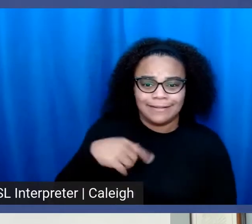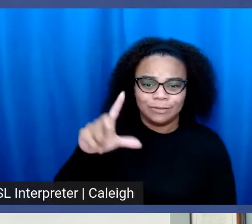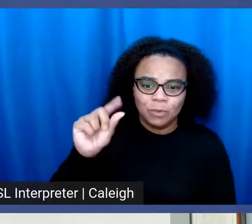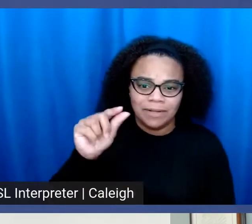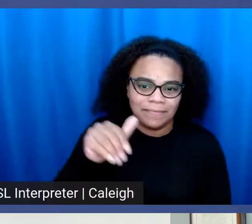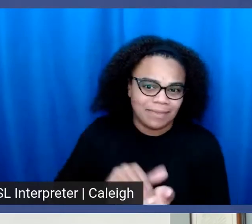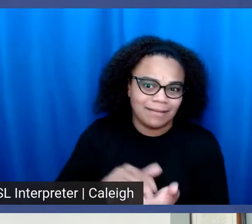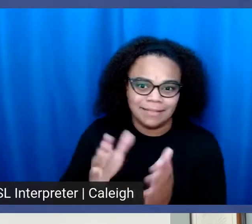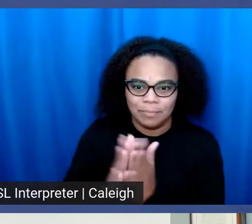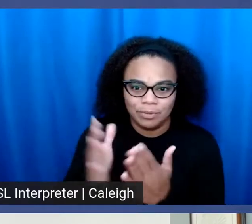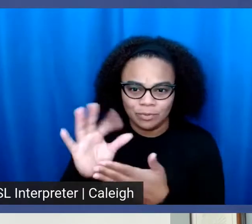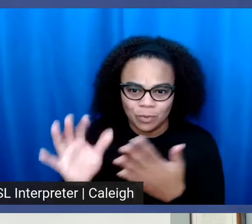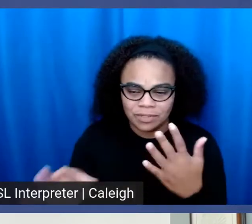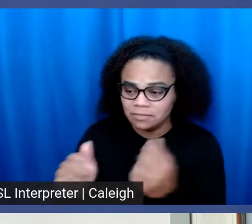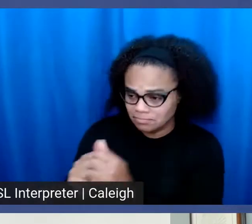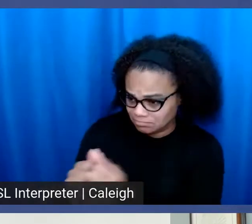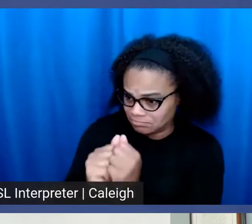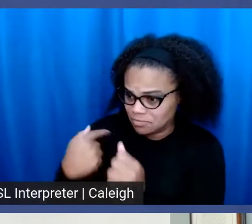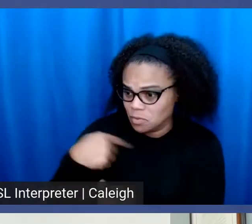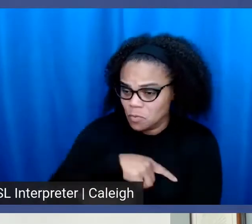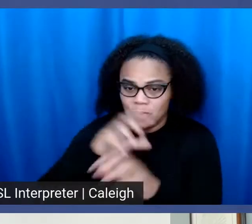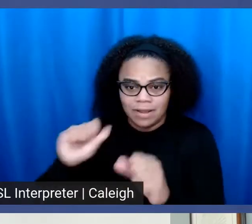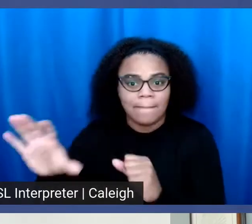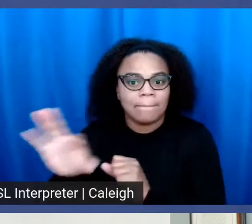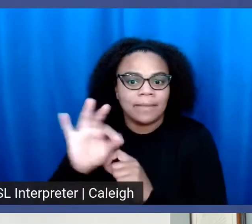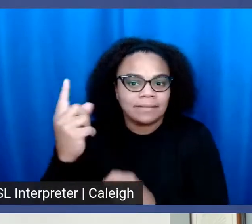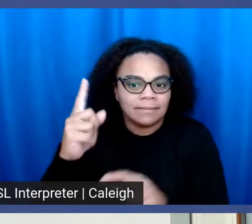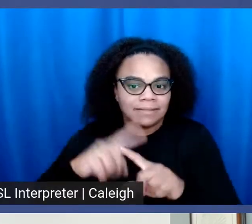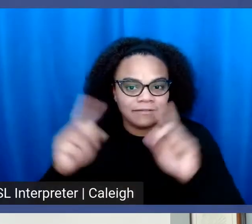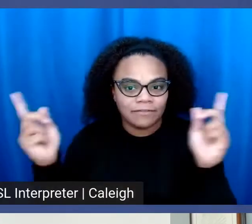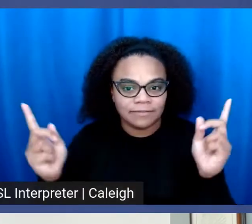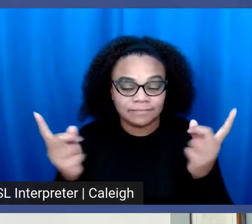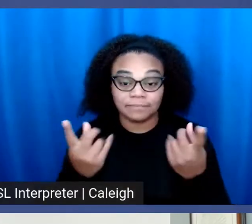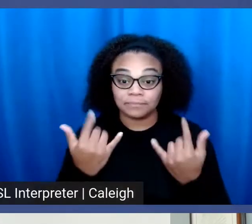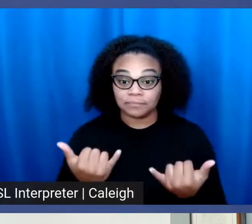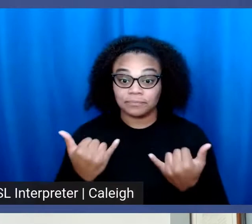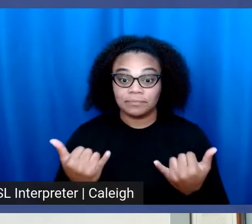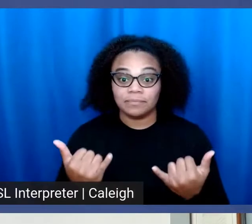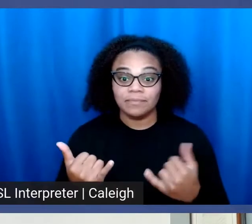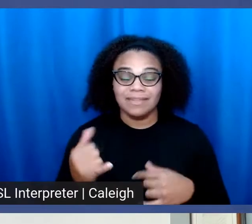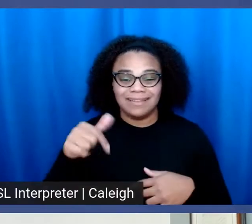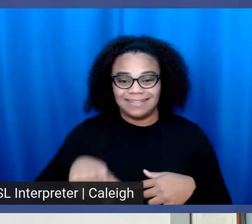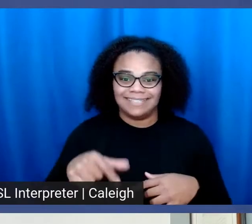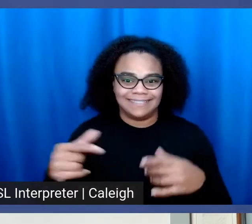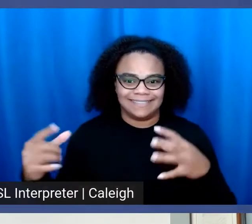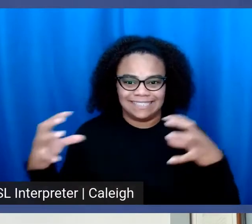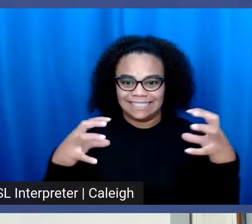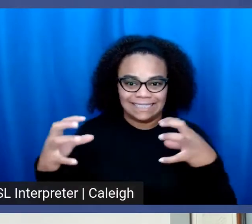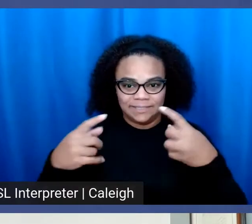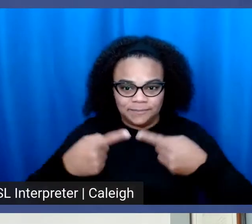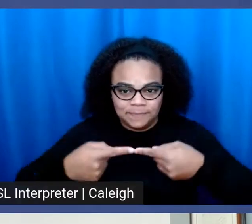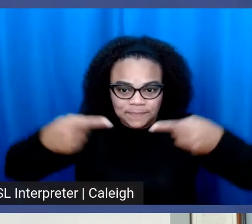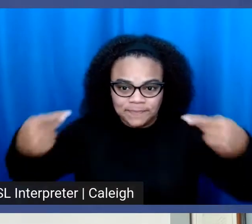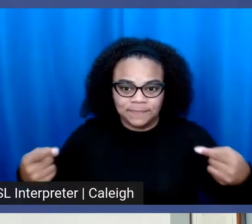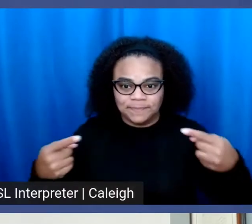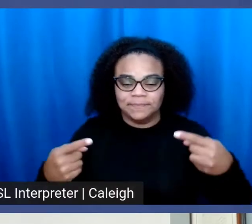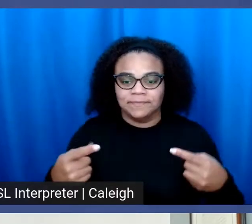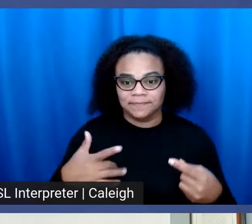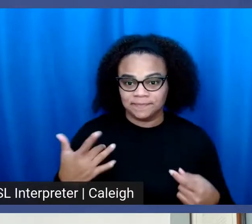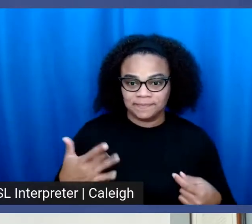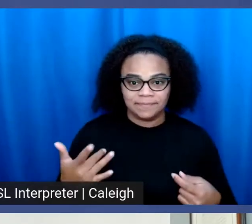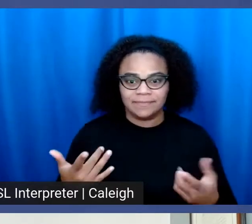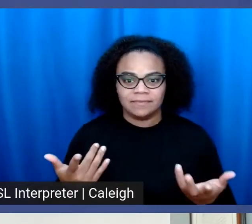else. What's very different right now in this climate, this divisive climate that Will referenced, is we're not